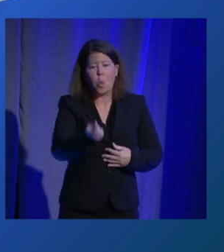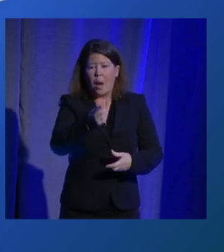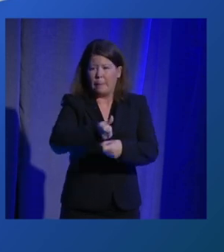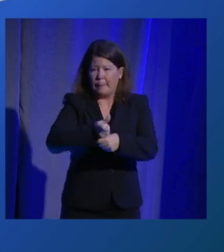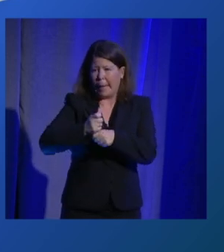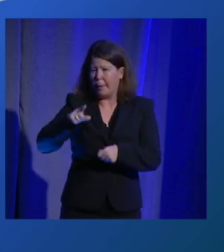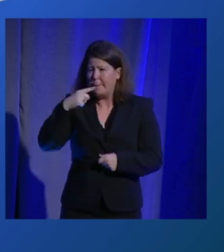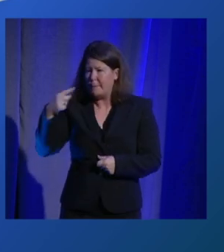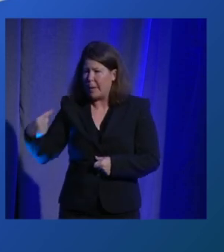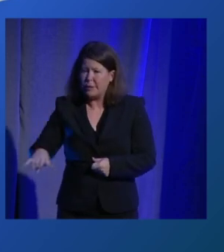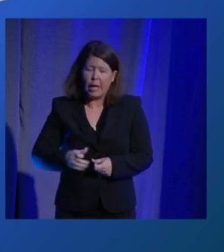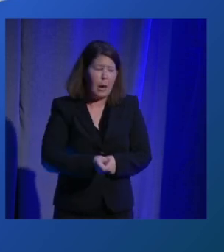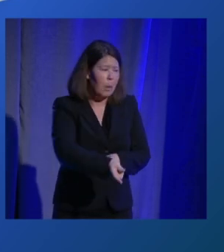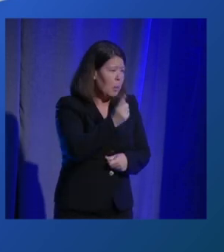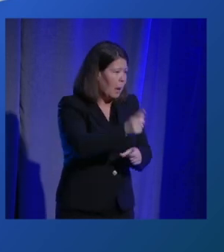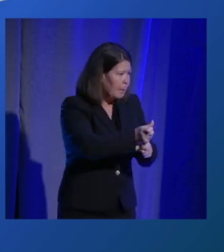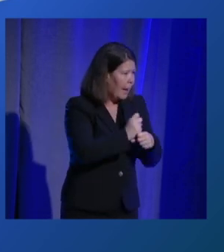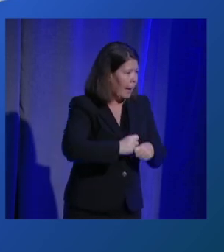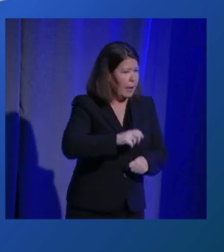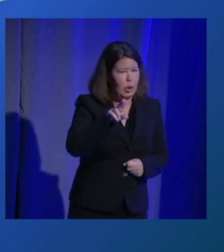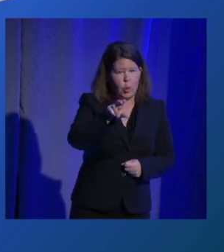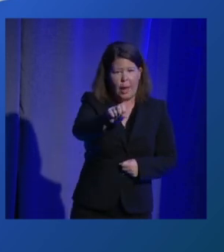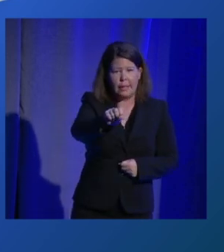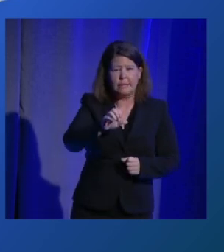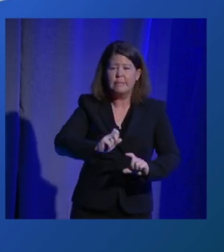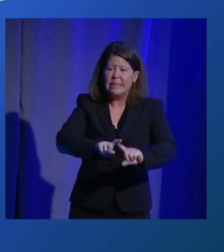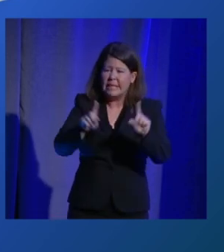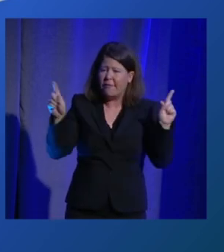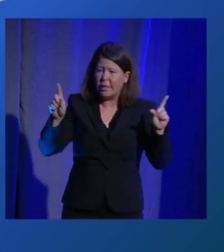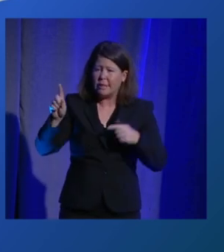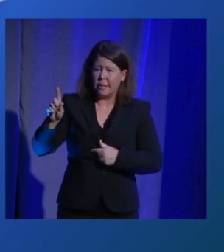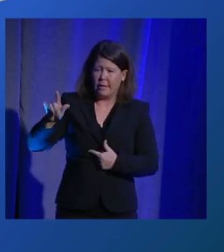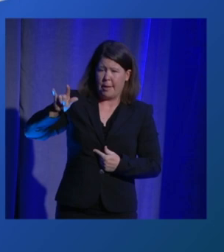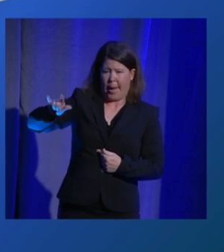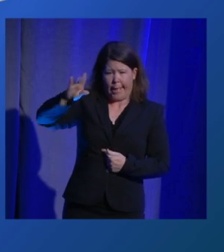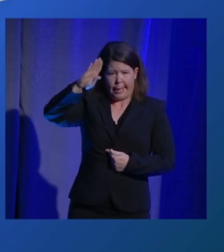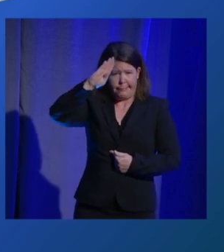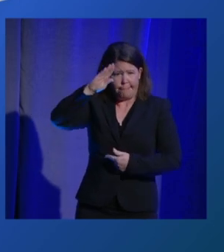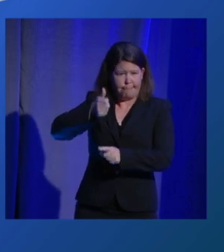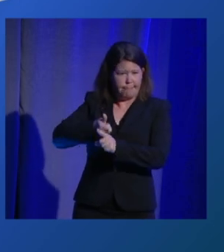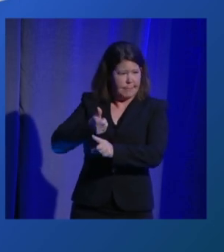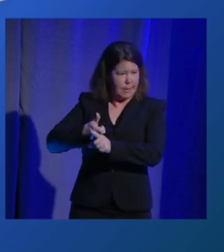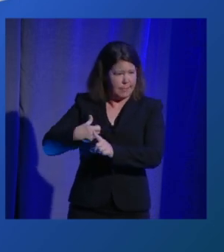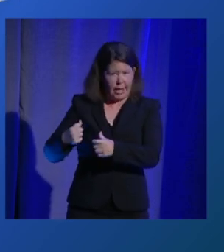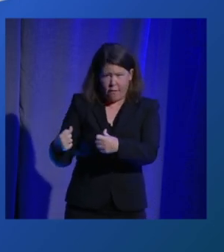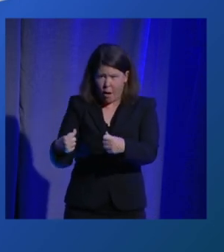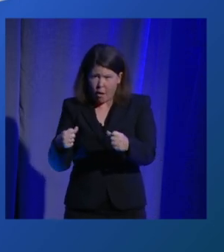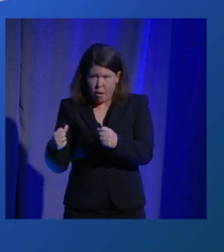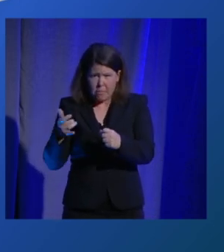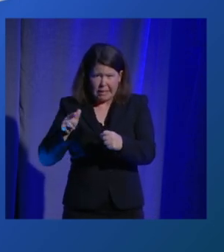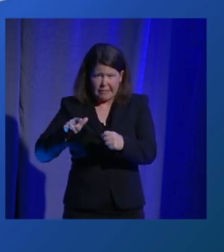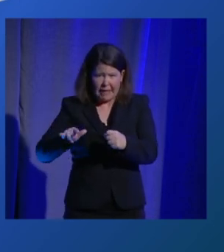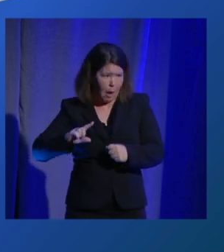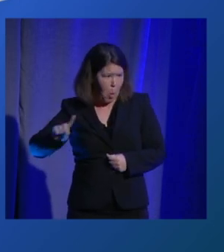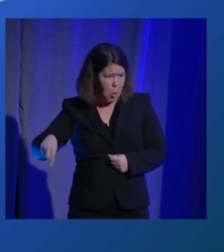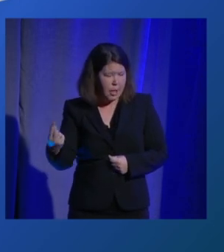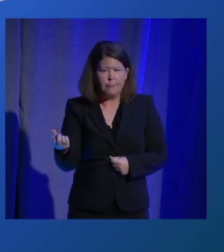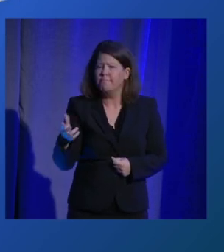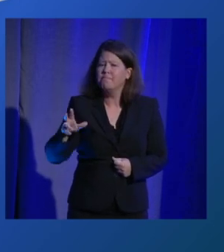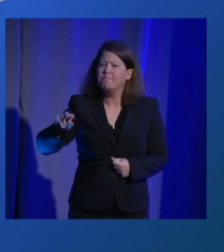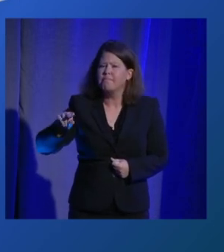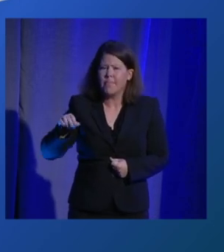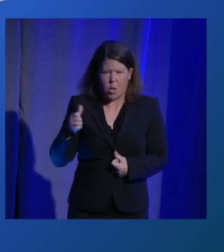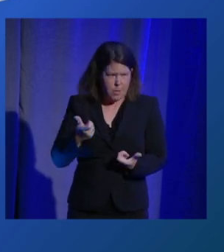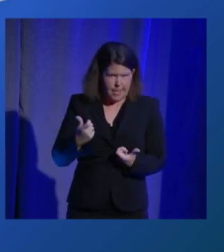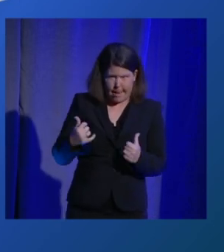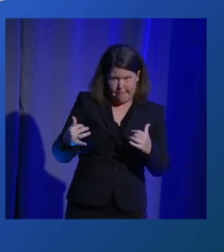difference is the pilot isn't just flying to aircraft the pilot is orchestrating the battle with the screens